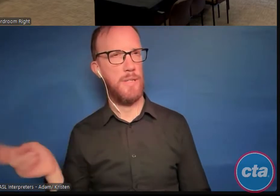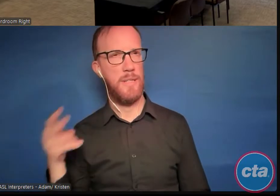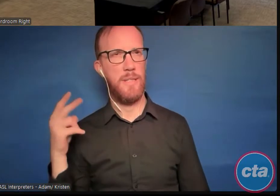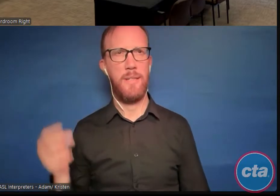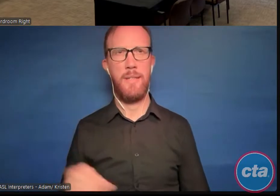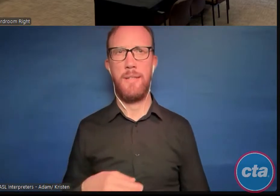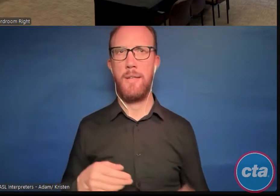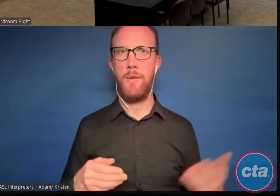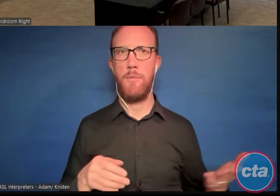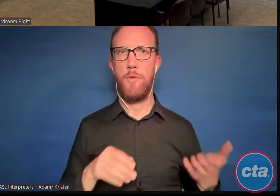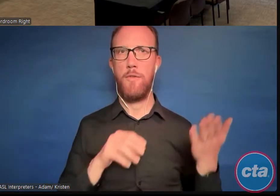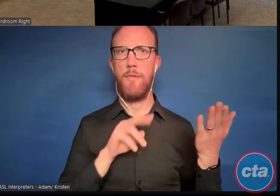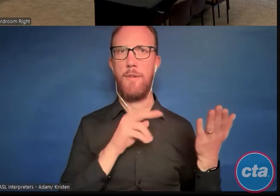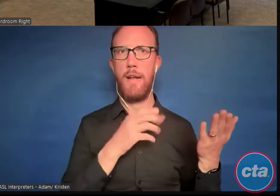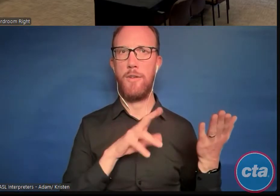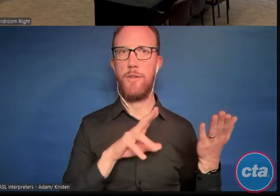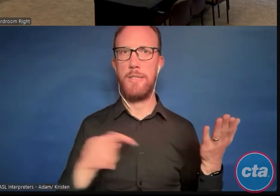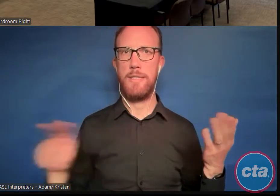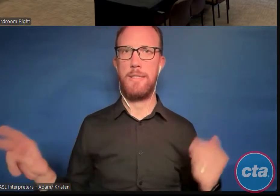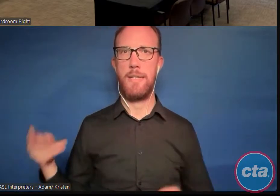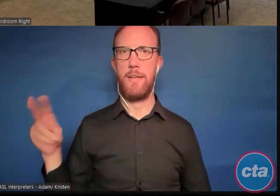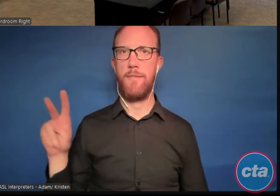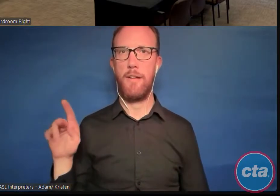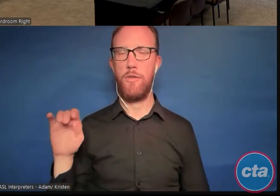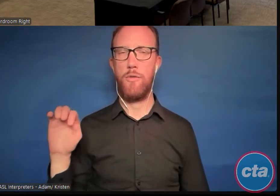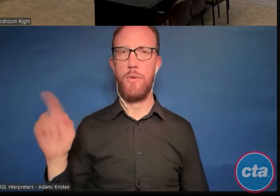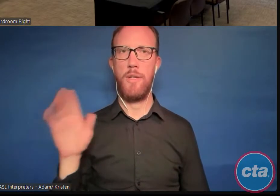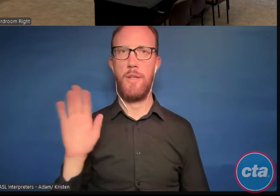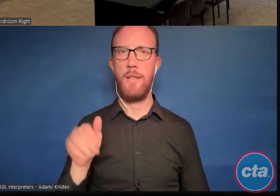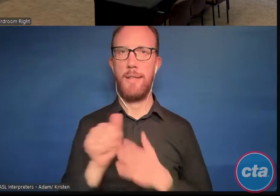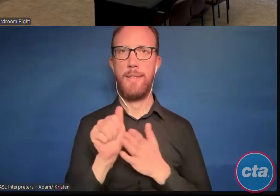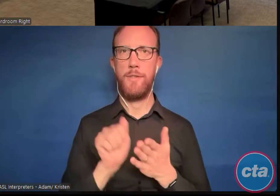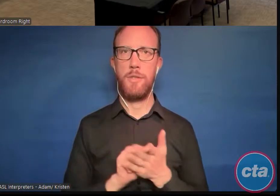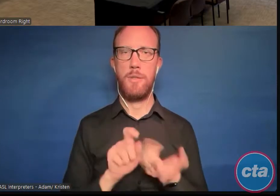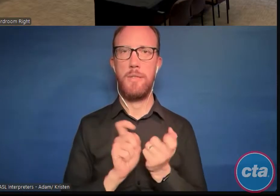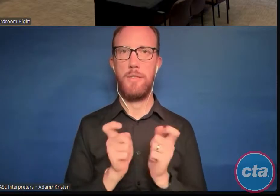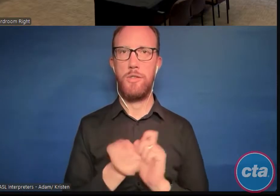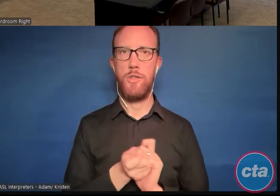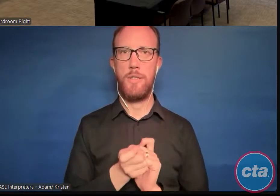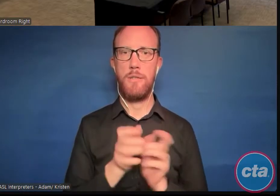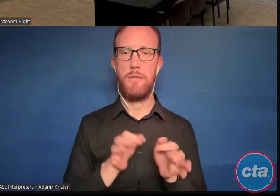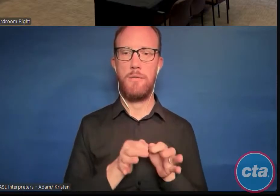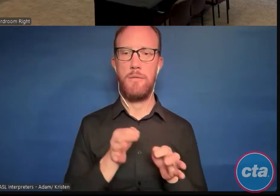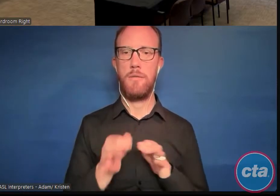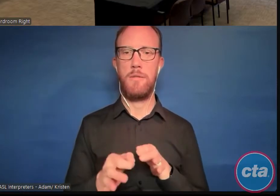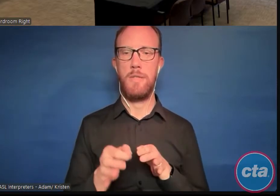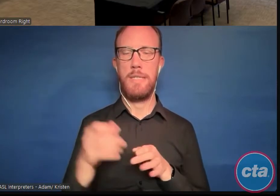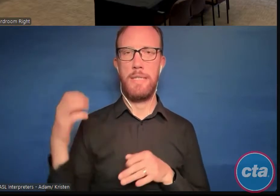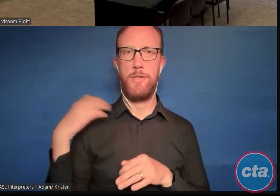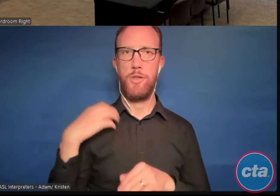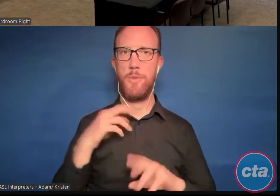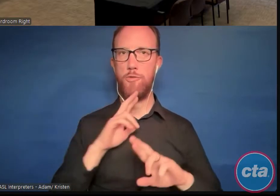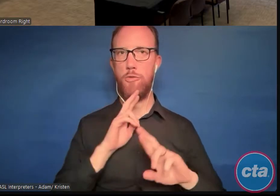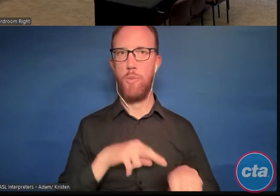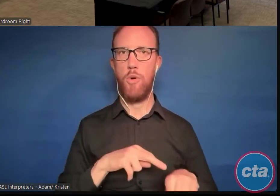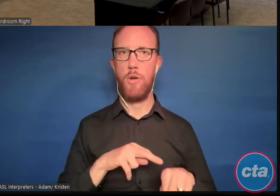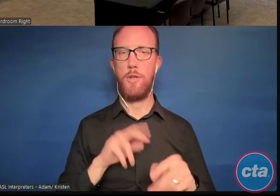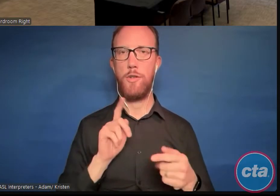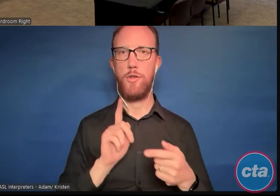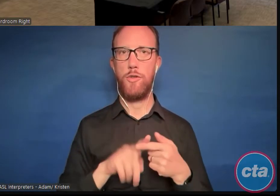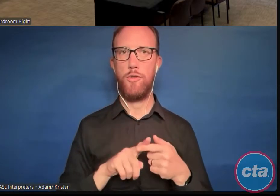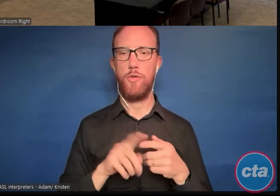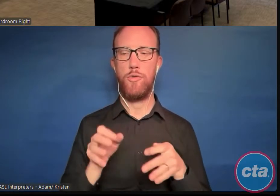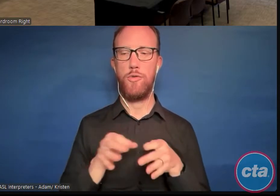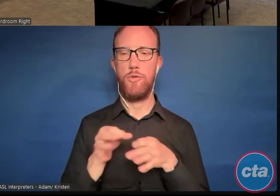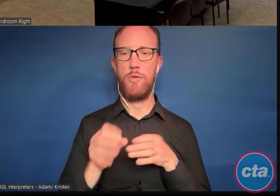Peter Henderson, seconded by Scott Vanderwill, that the agenda be amended to move the chairman's report to item number